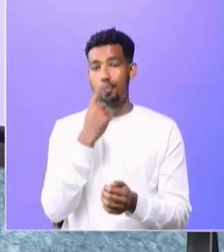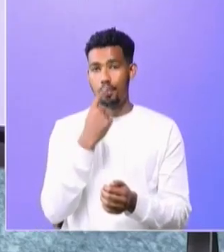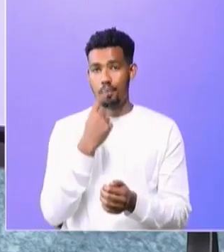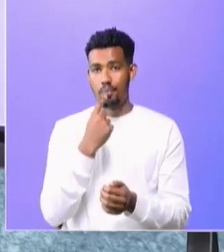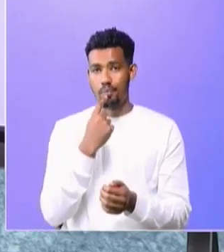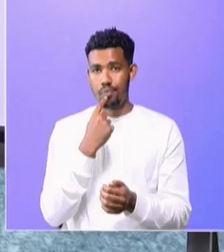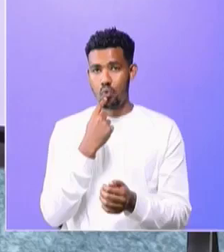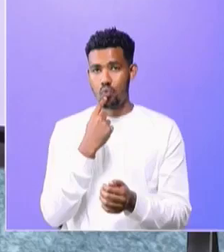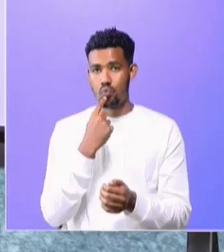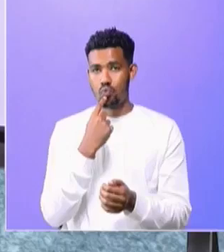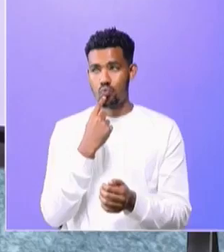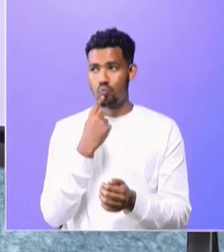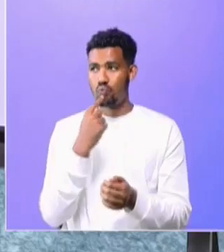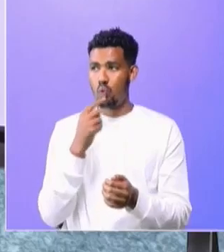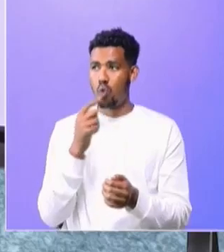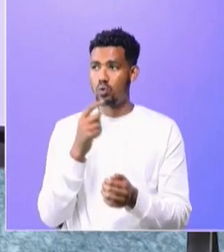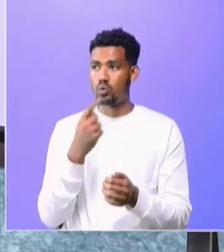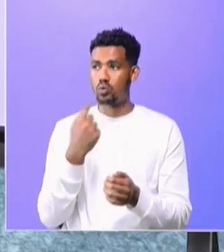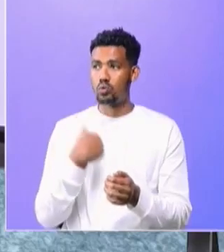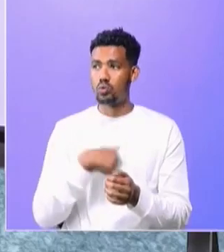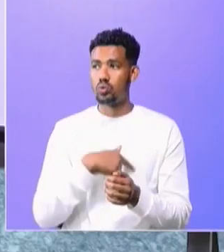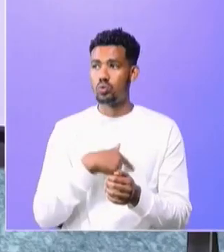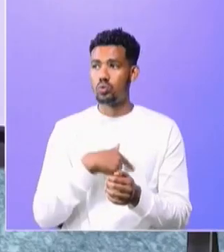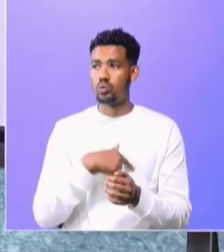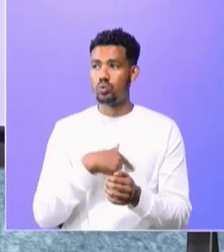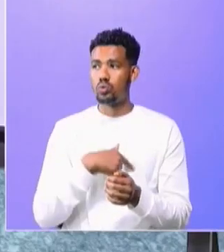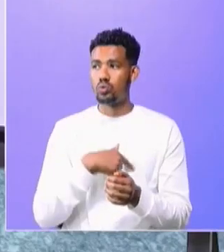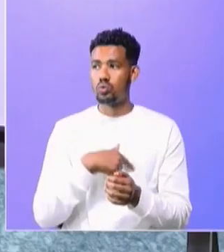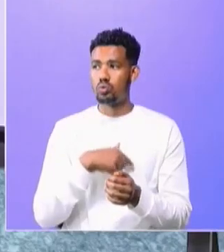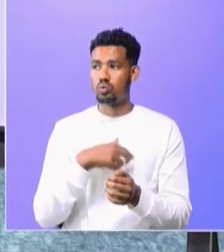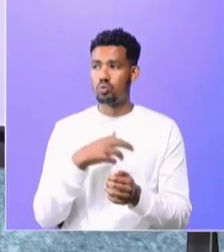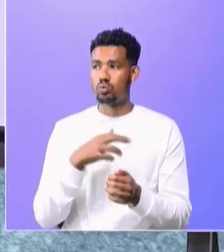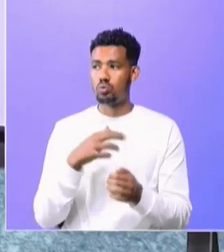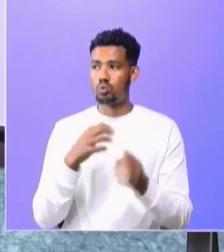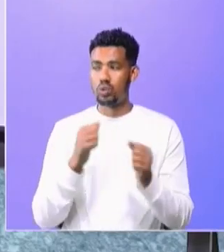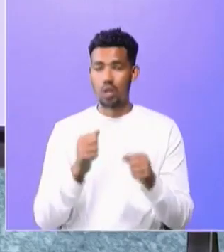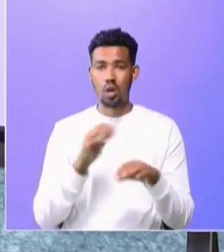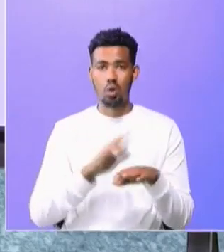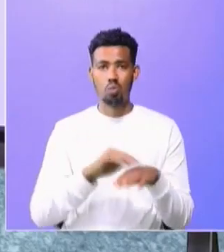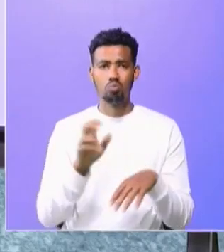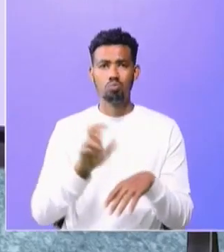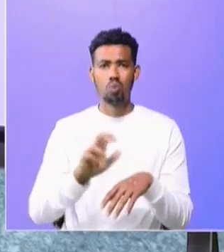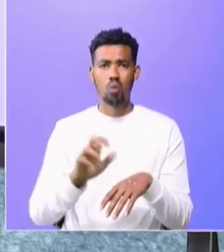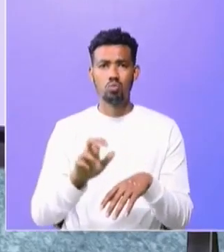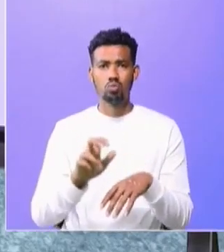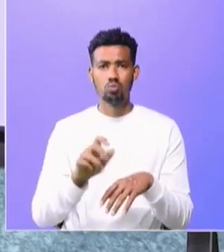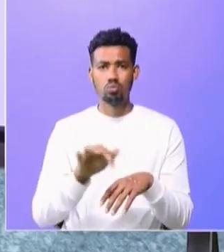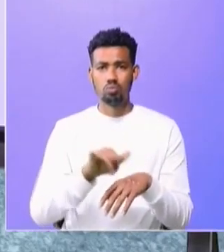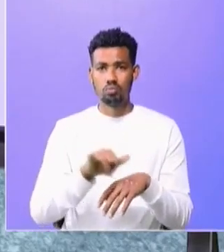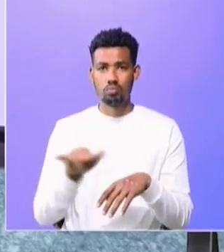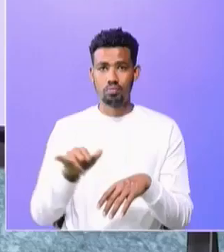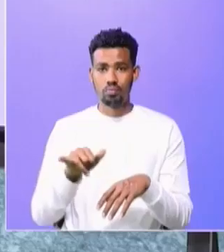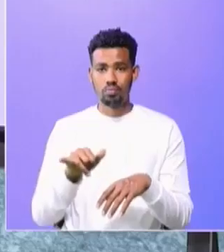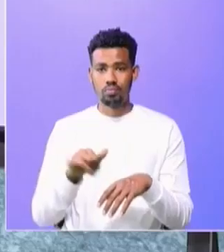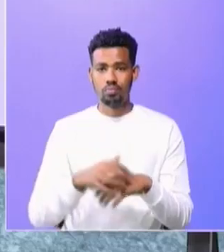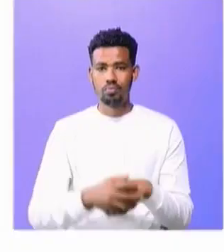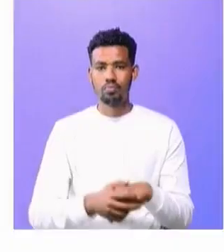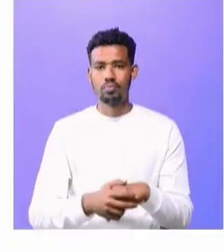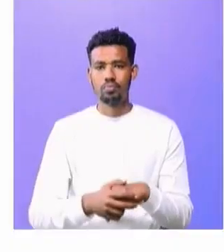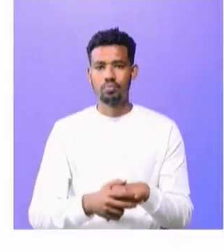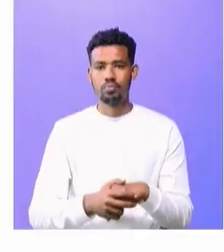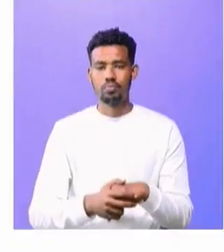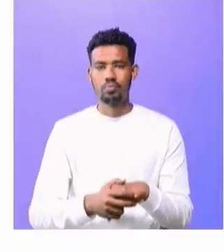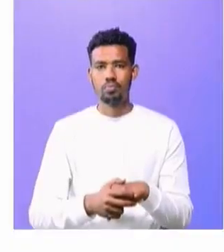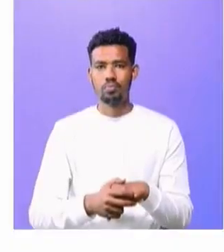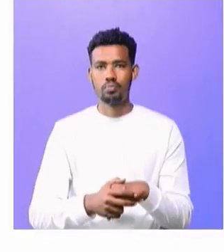mouse. Mouse, it means we can call also rat. 1 mouse. Several